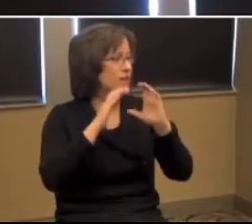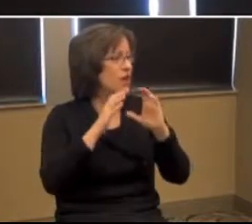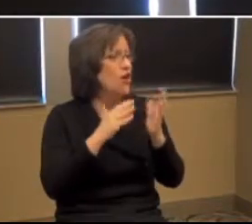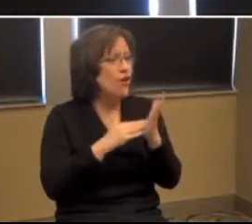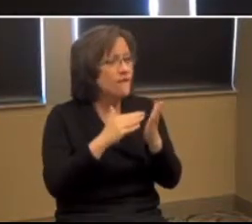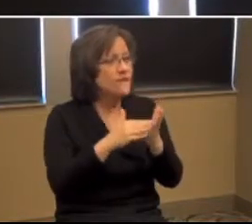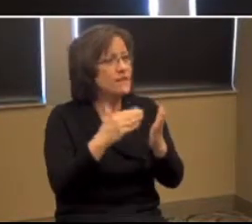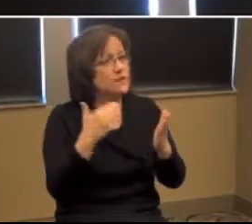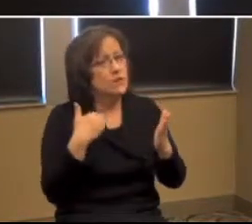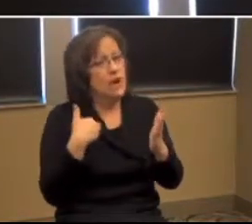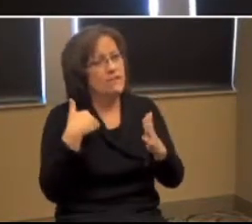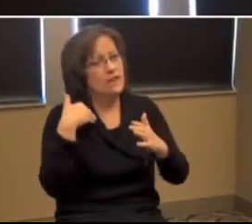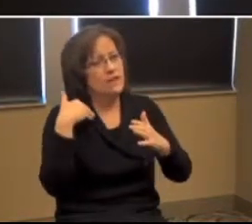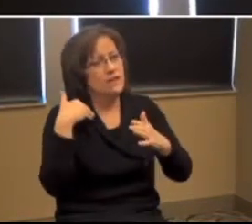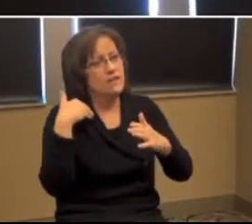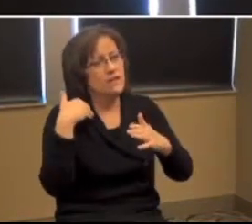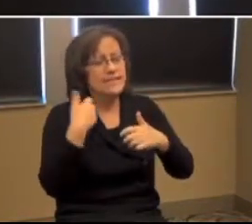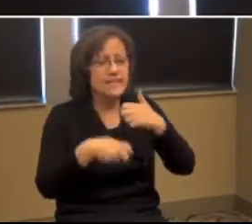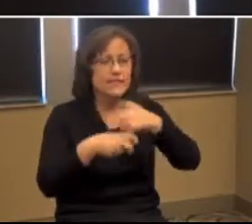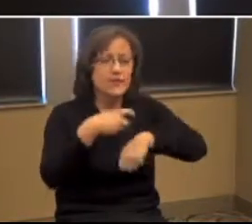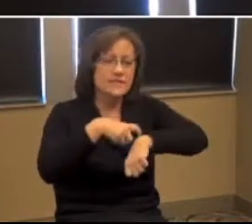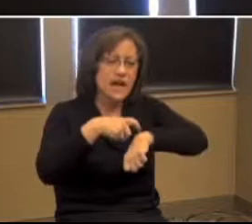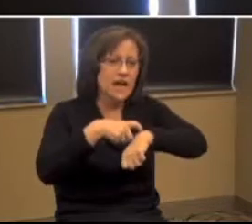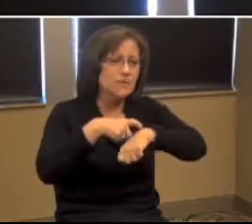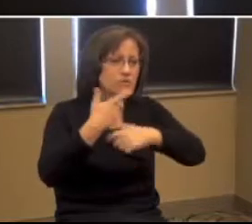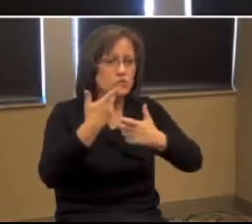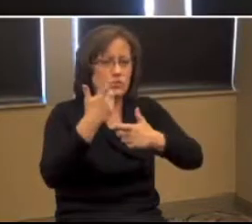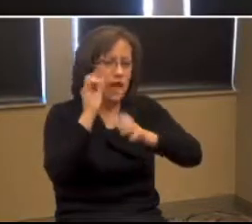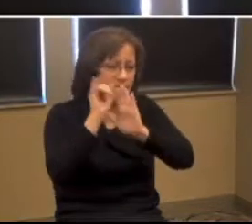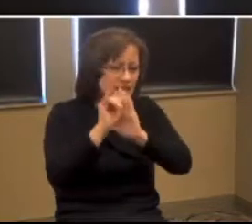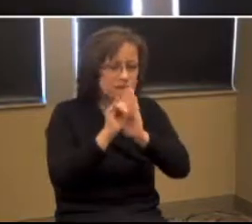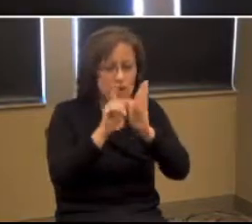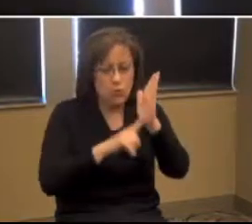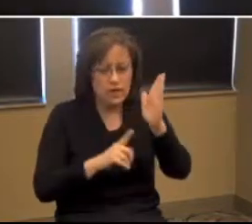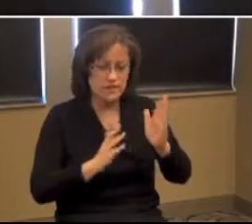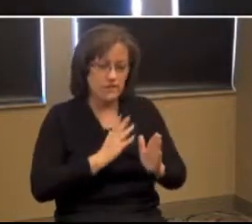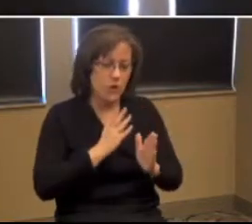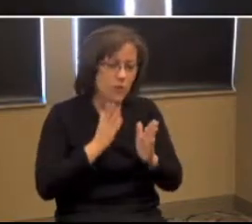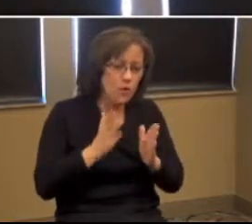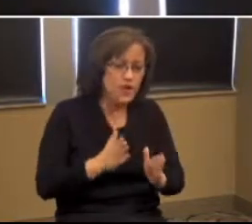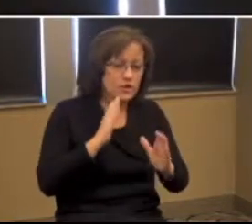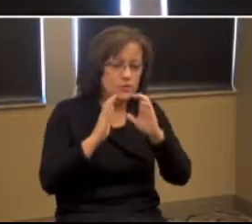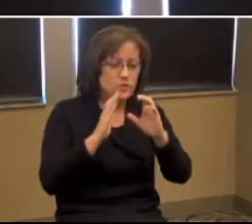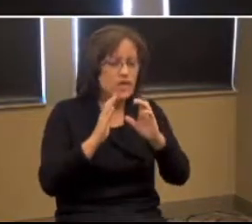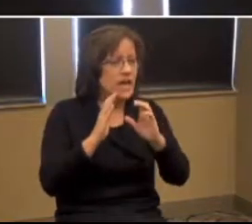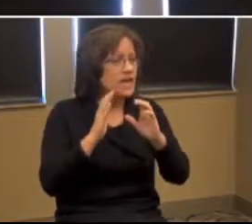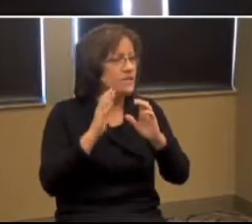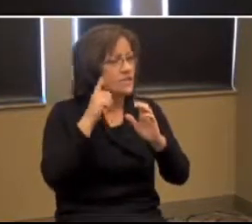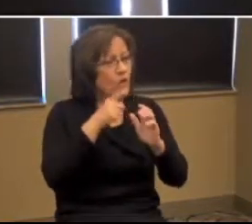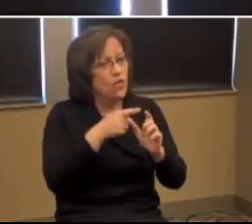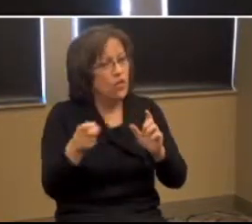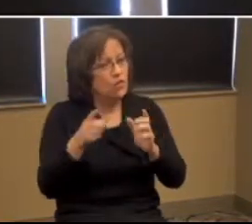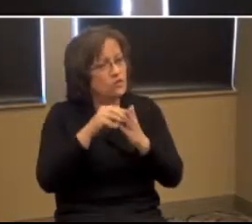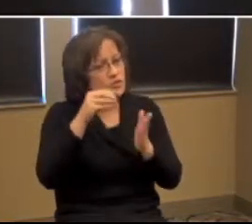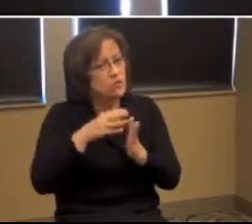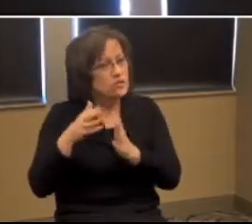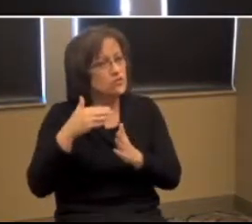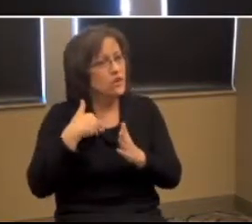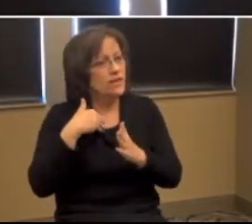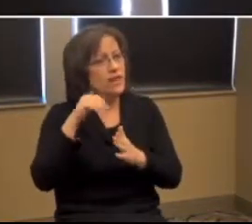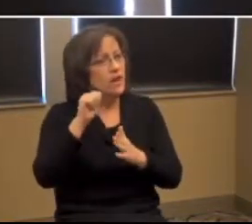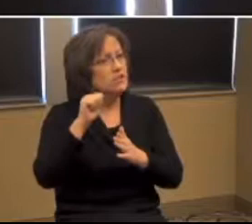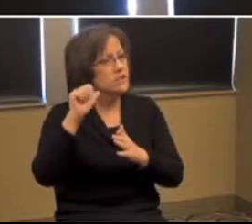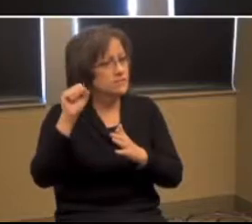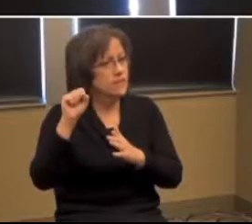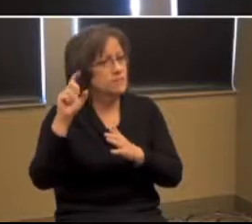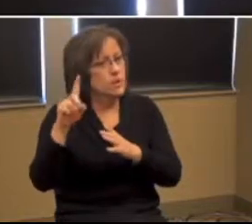we have a difficult time identifying a formal means of communication for students with autism or who have comorbid things going